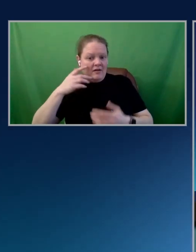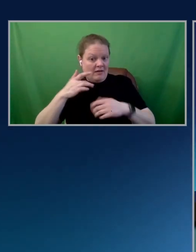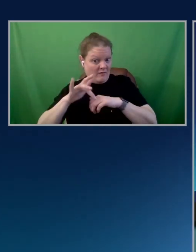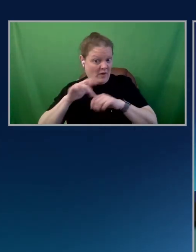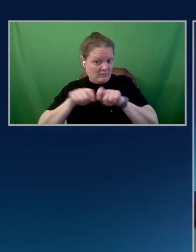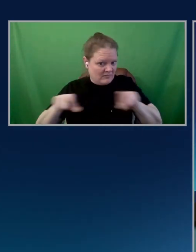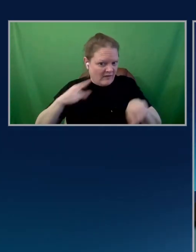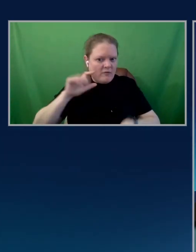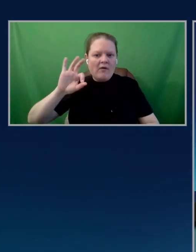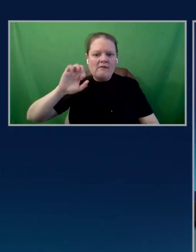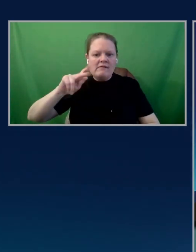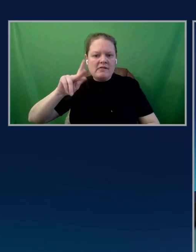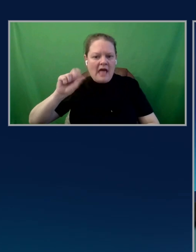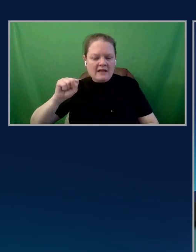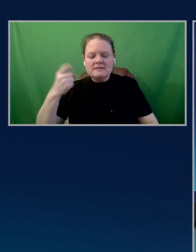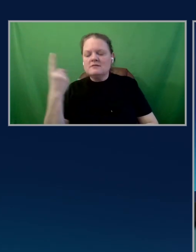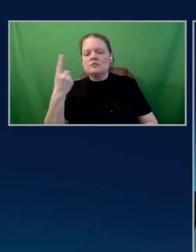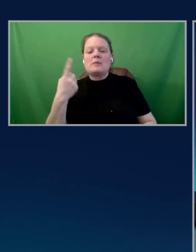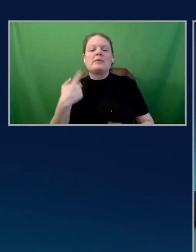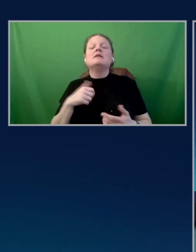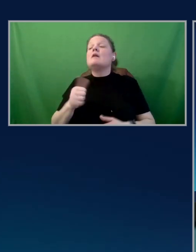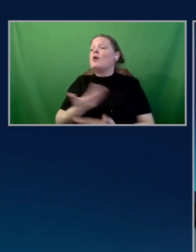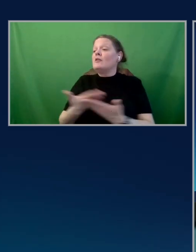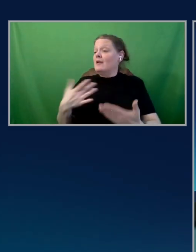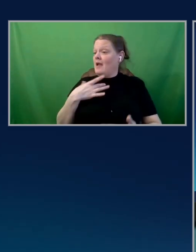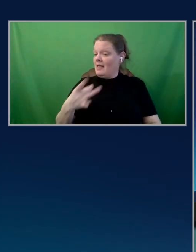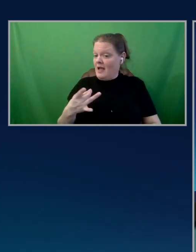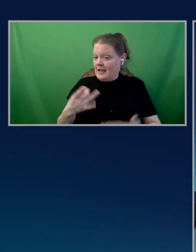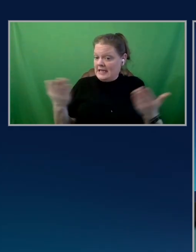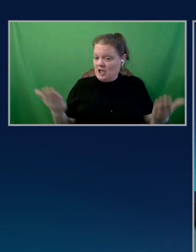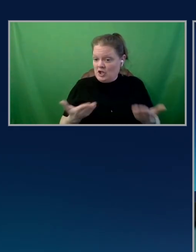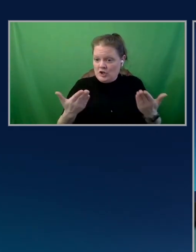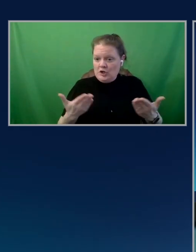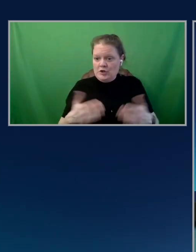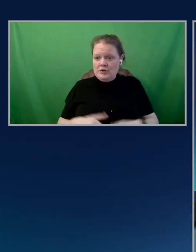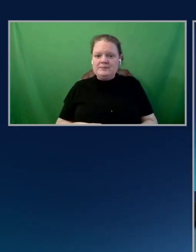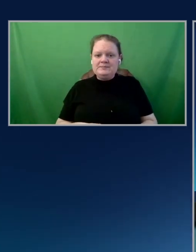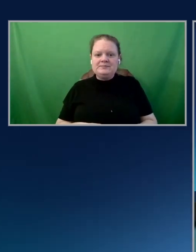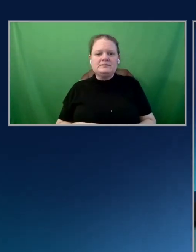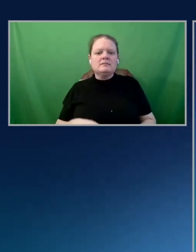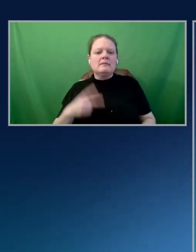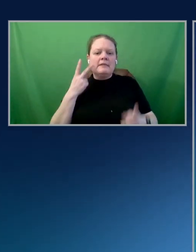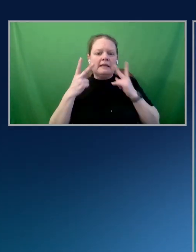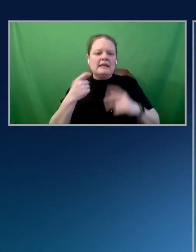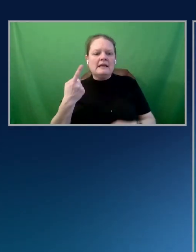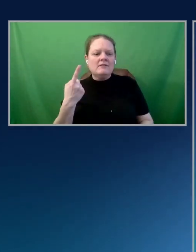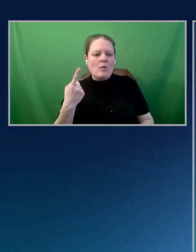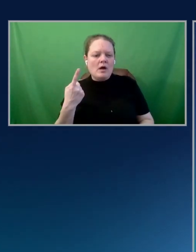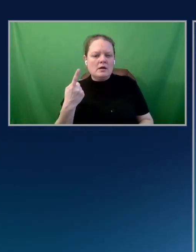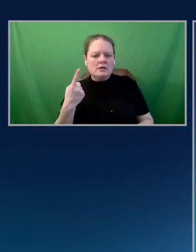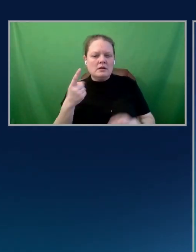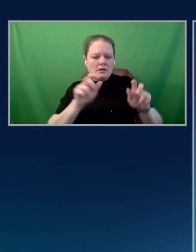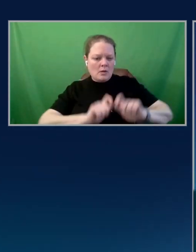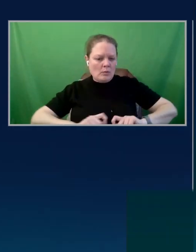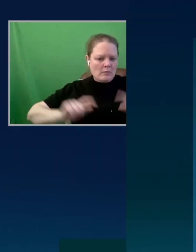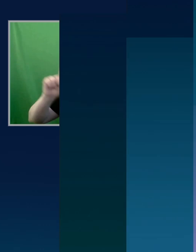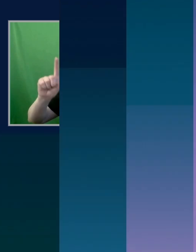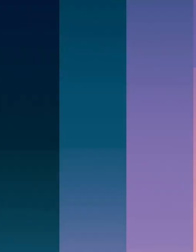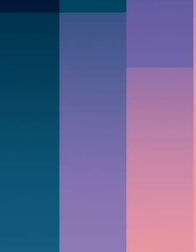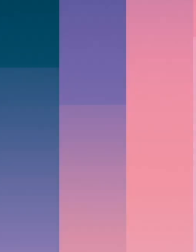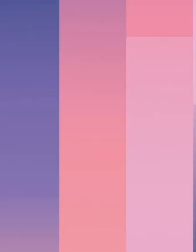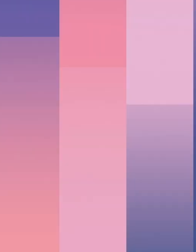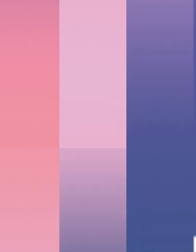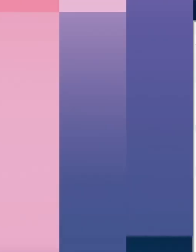And the other one I like here is, see if one is pulled up, and it didn't pull it